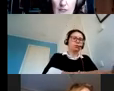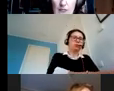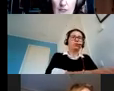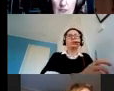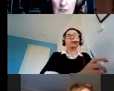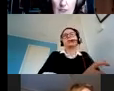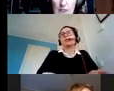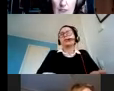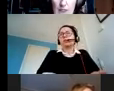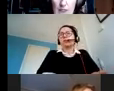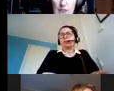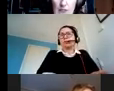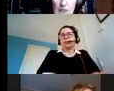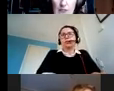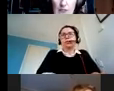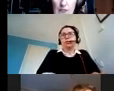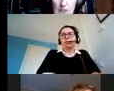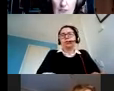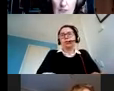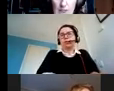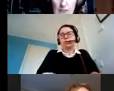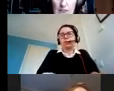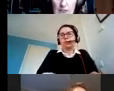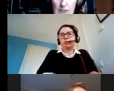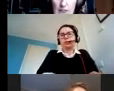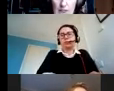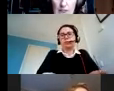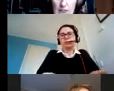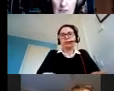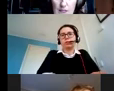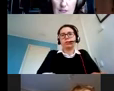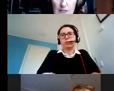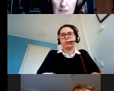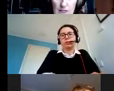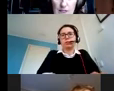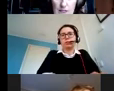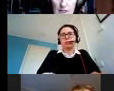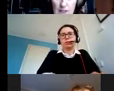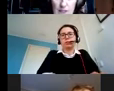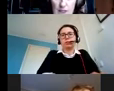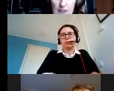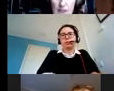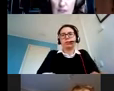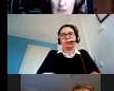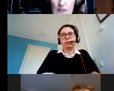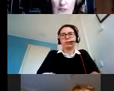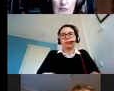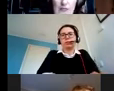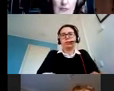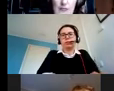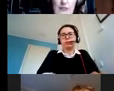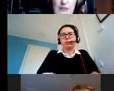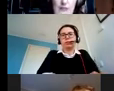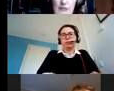what is stemming from your speeches today is the necessity to reinforce both